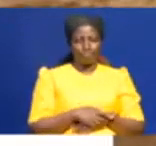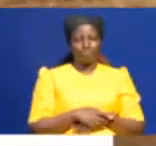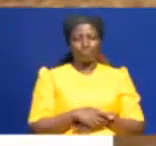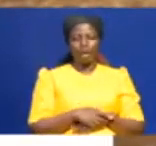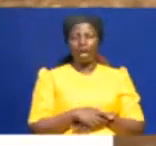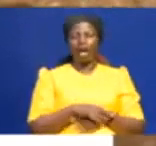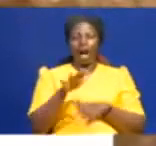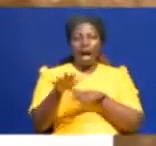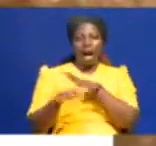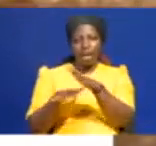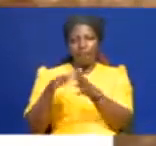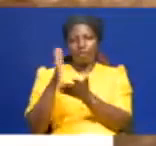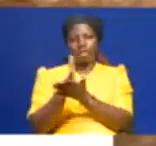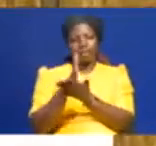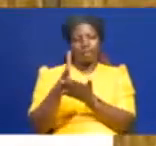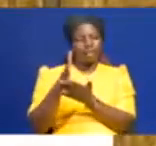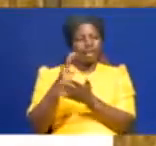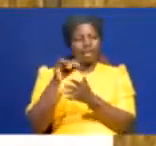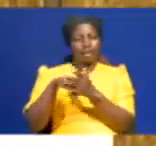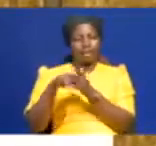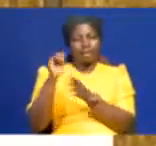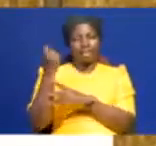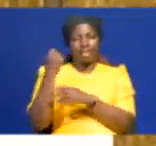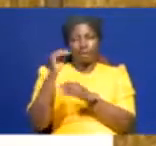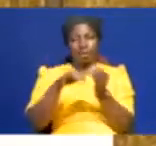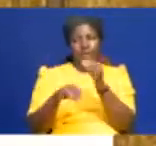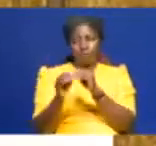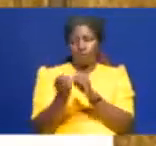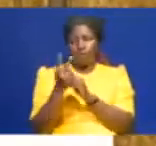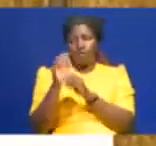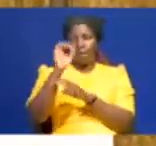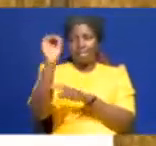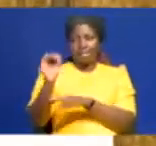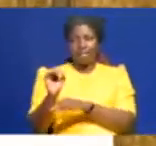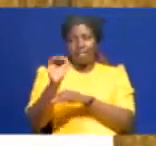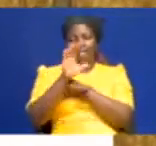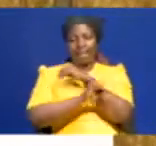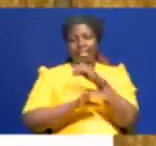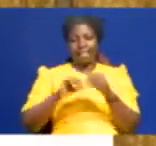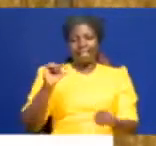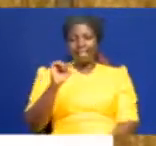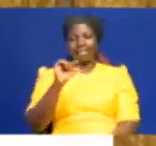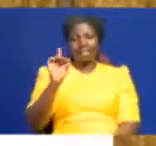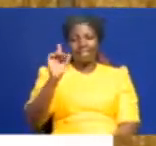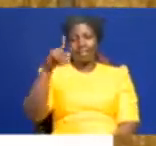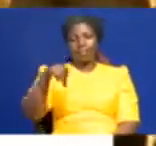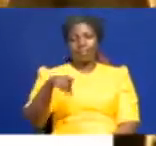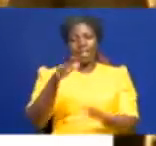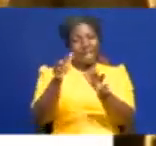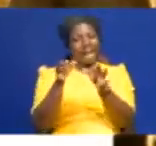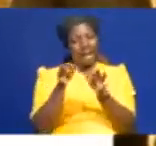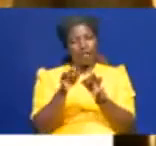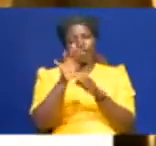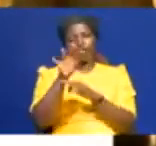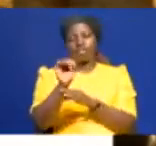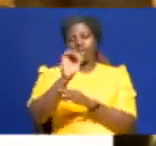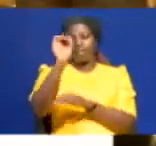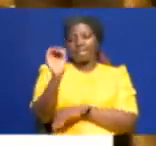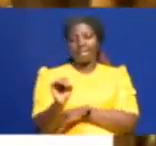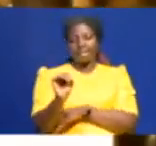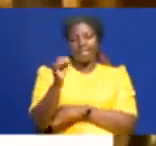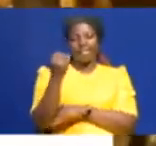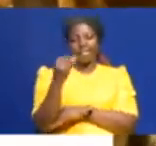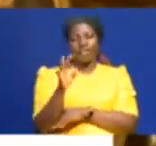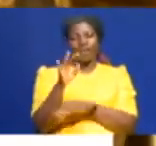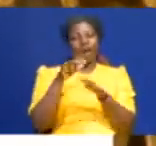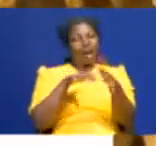The livestock subsector in Kenya contributes about 12% of the country's GDP and accounts for about 40% of